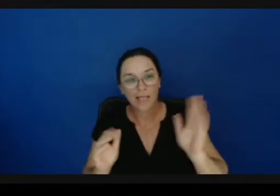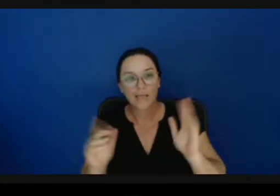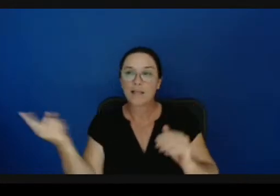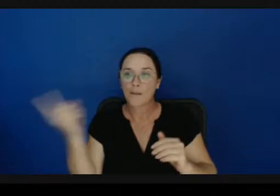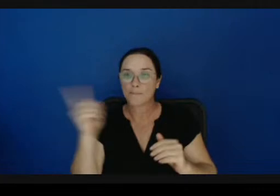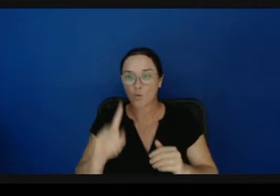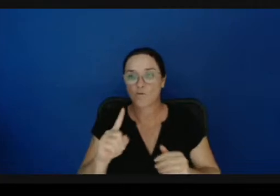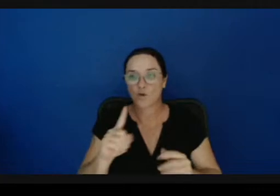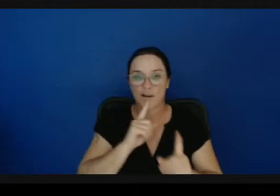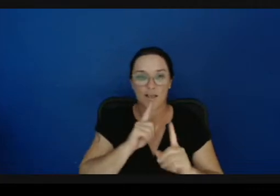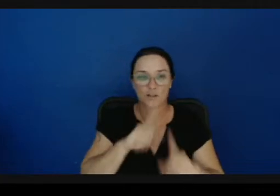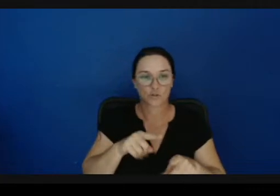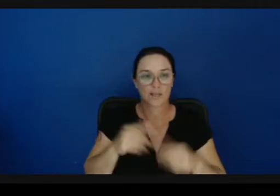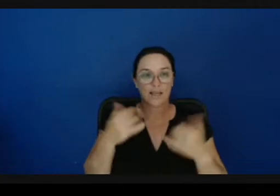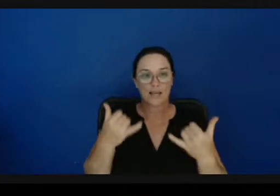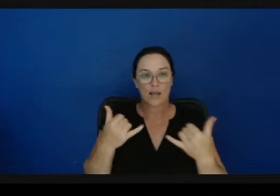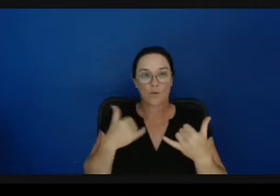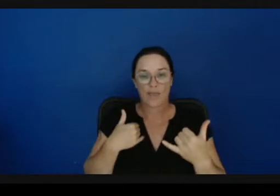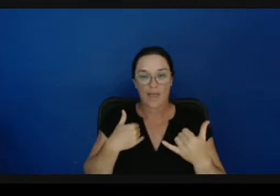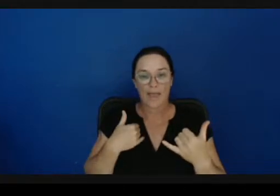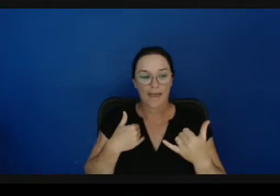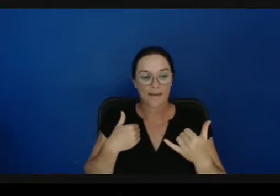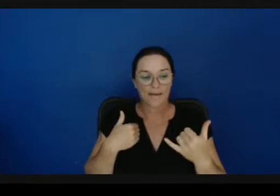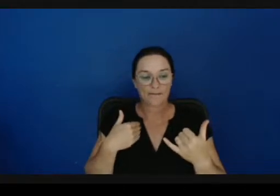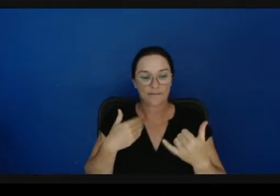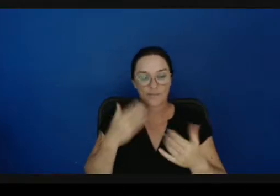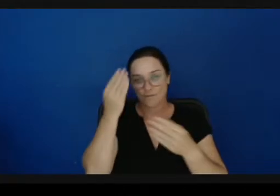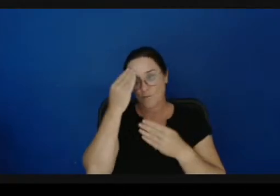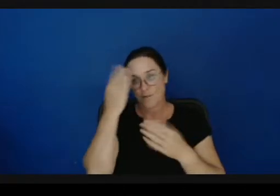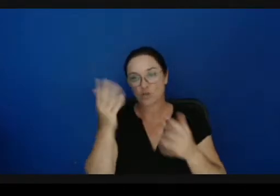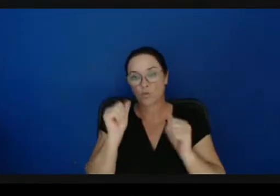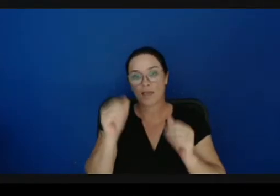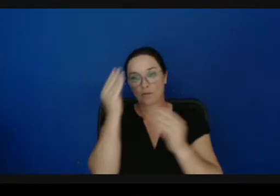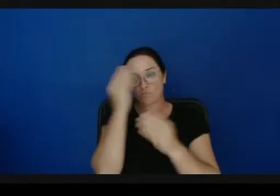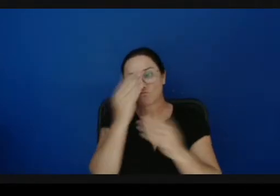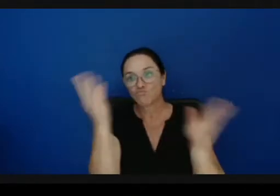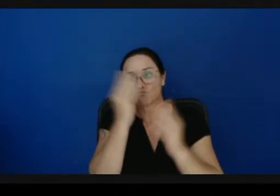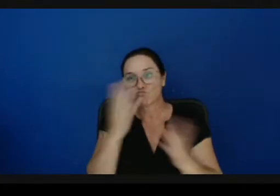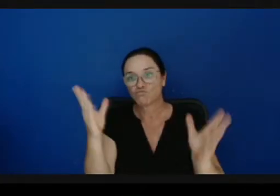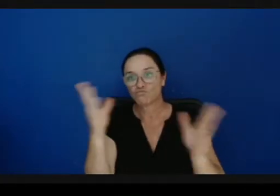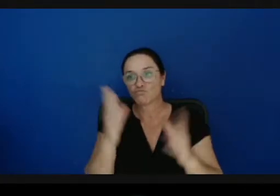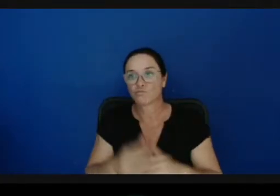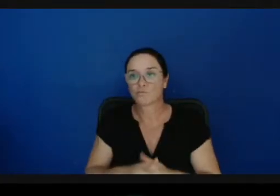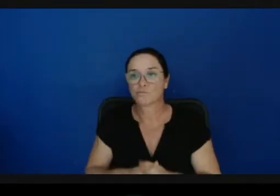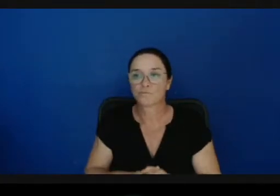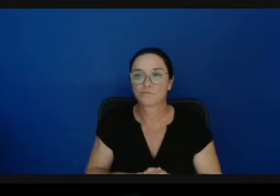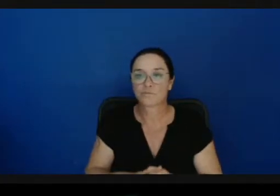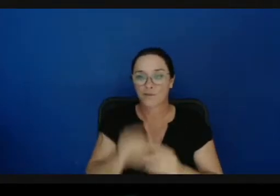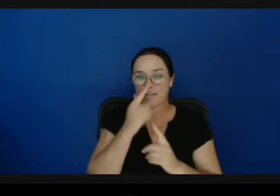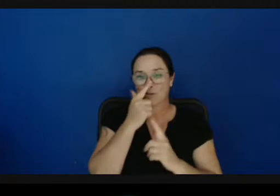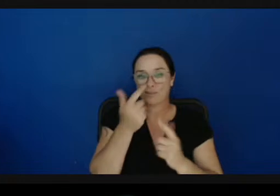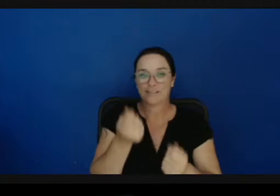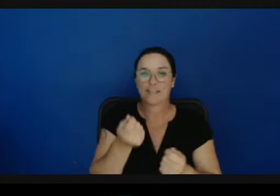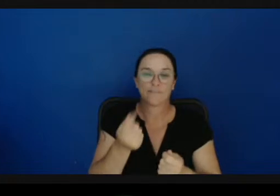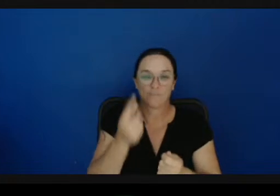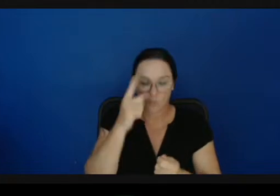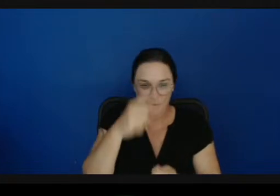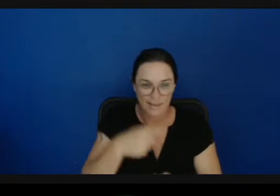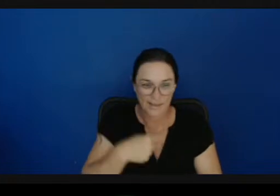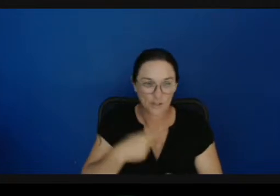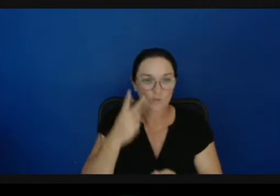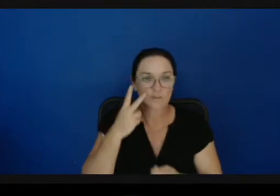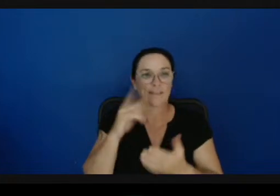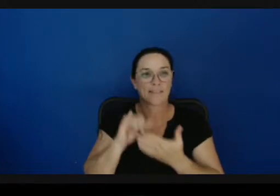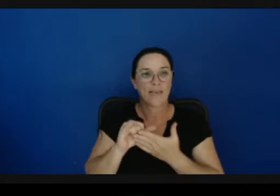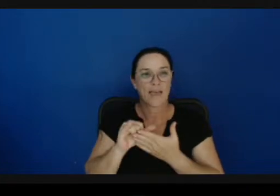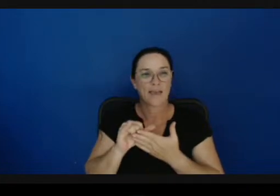over, and now we have our question answered and we can start putting out that information that schools are open. It was just interesting to me, like, to see that